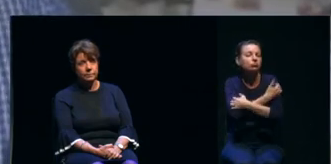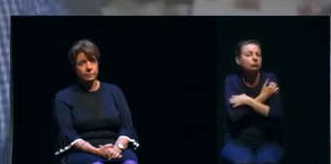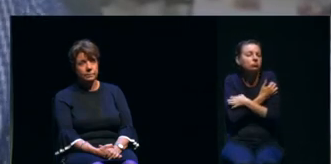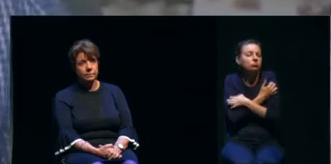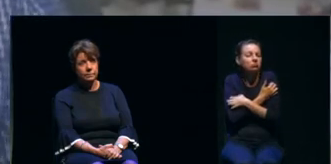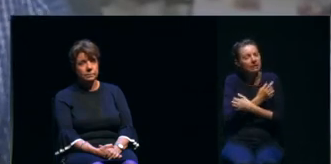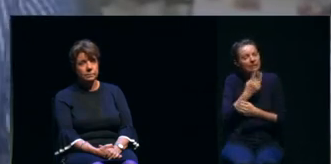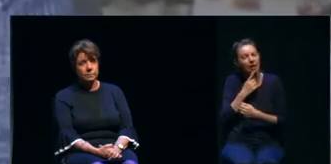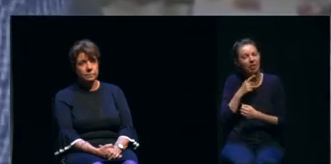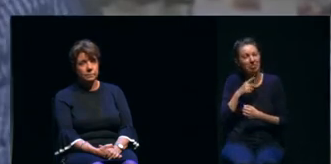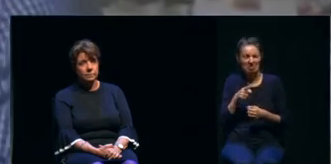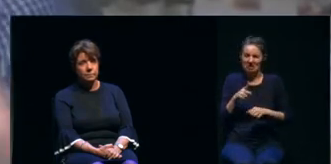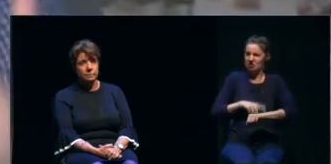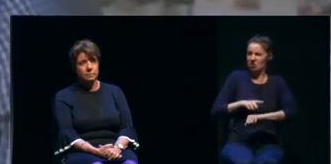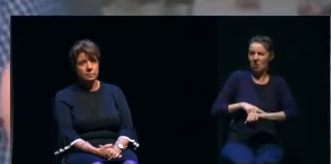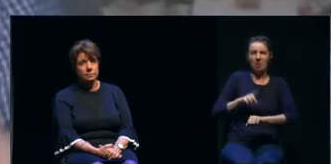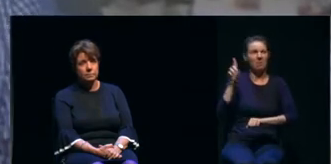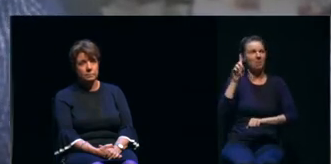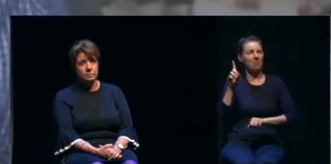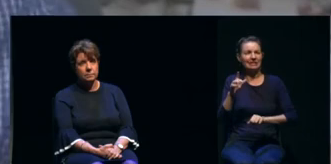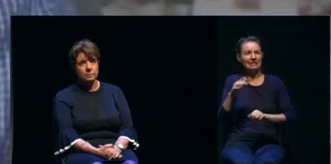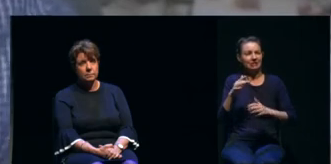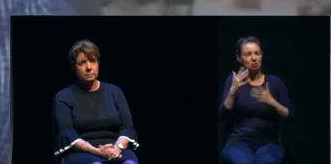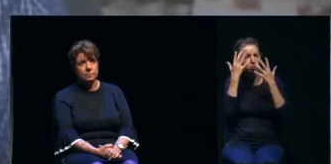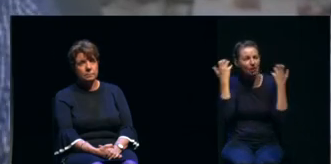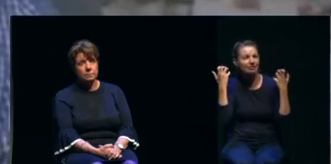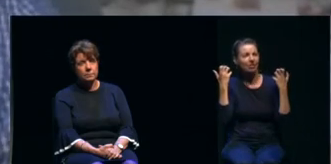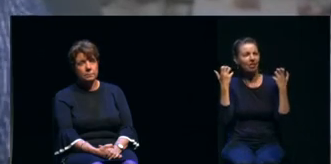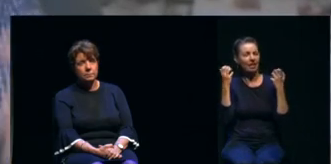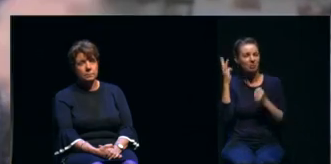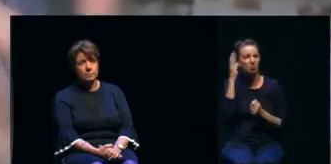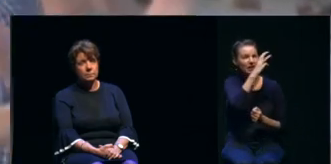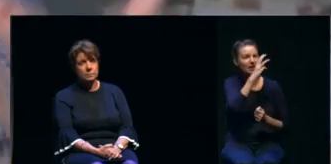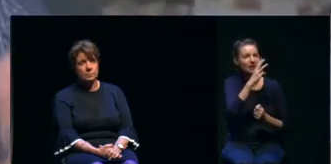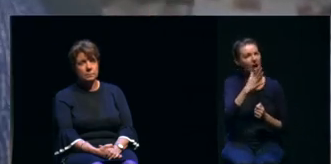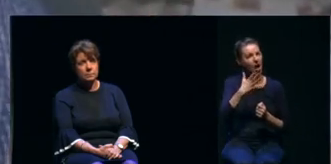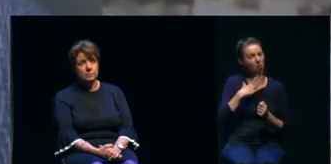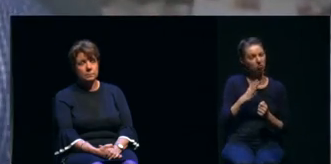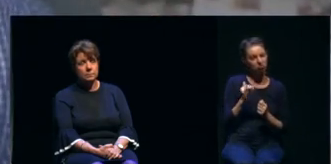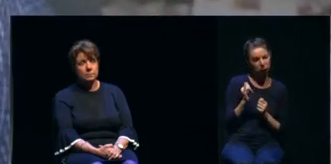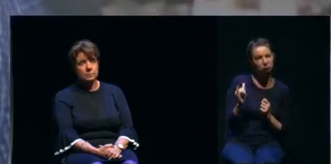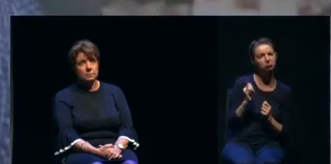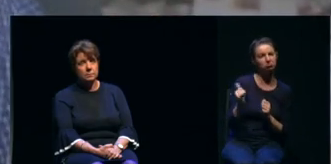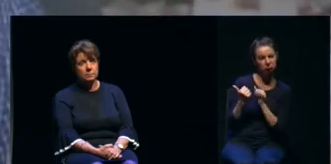and weird. Like, yeah, kind of, like, we are human beings. Like, kind of, I'm on your side, mate. Like, let's try and make things